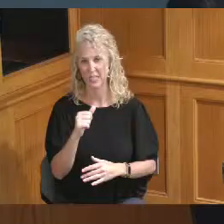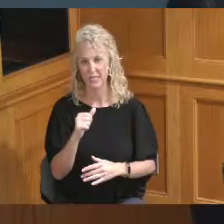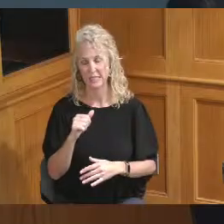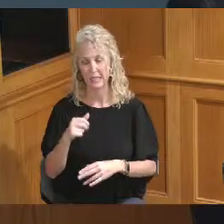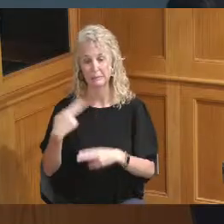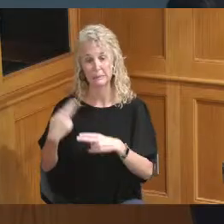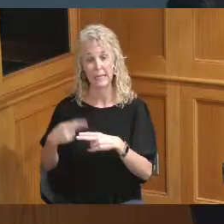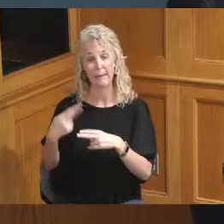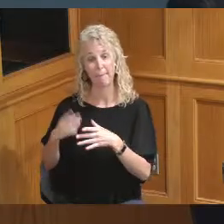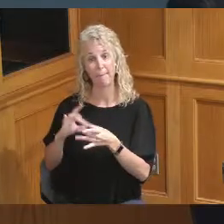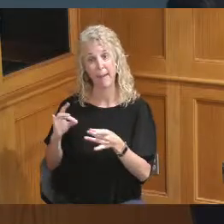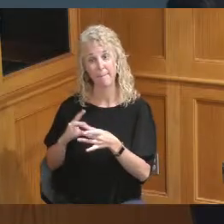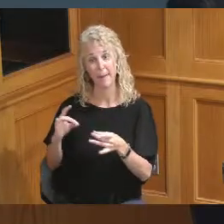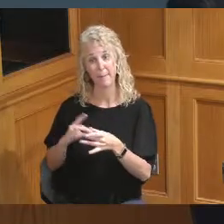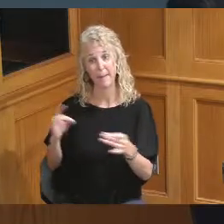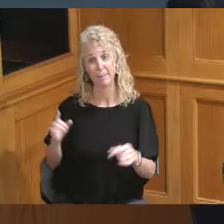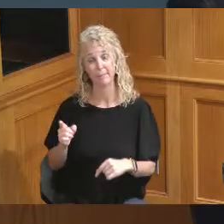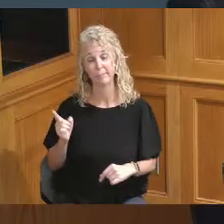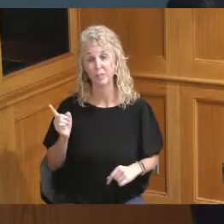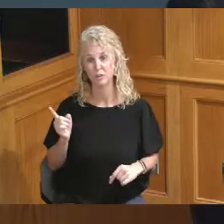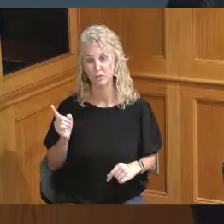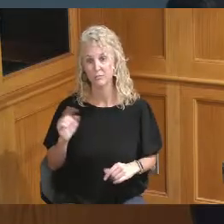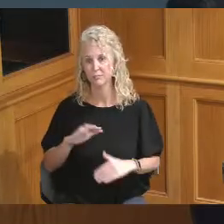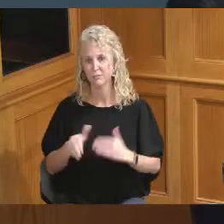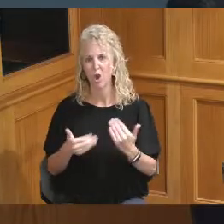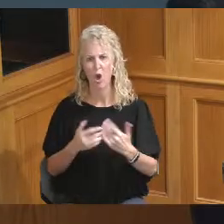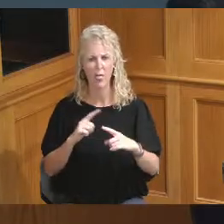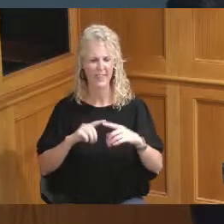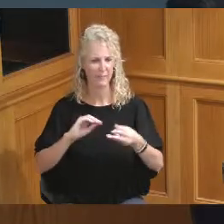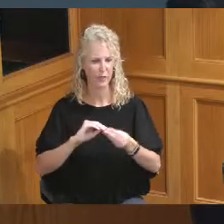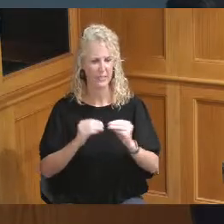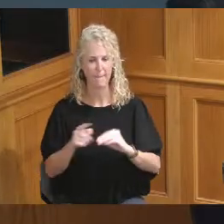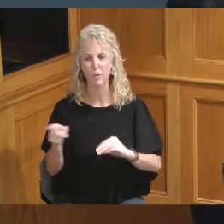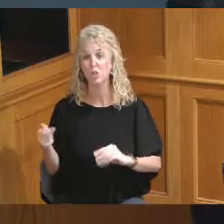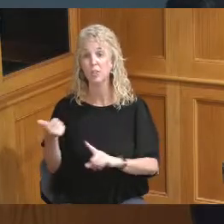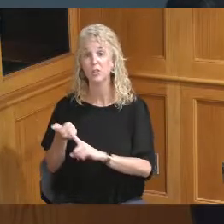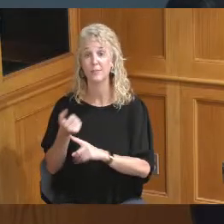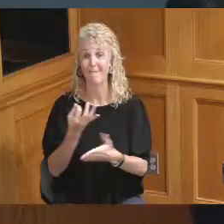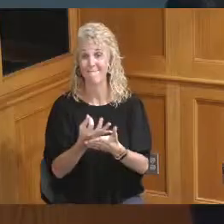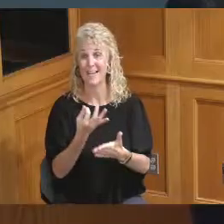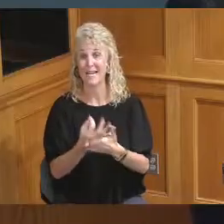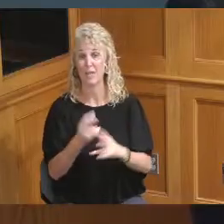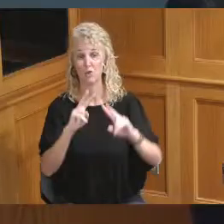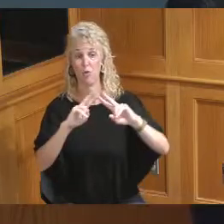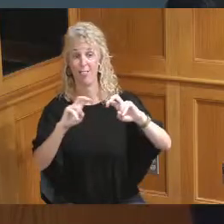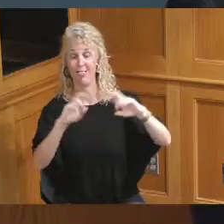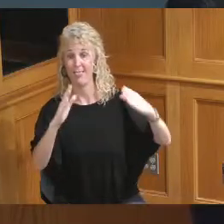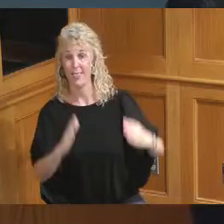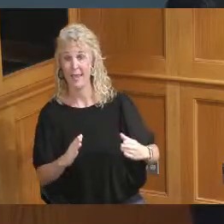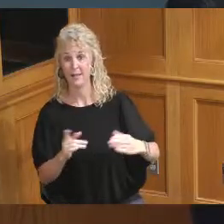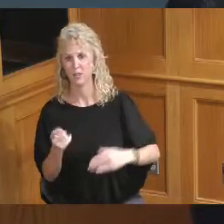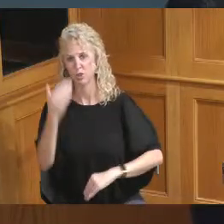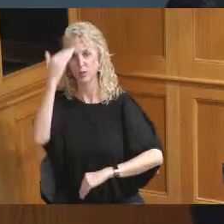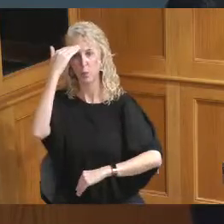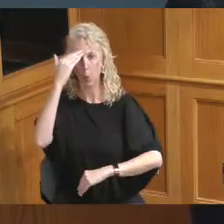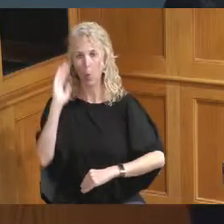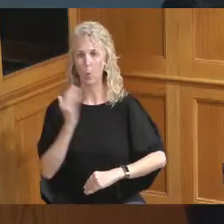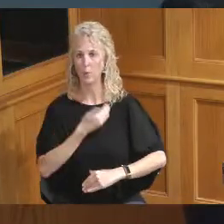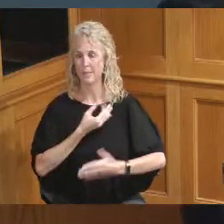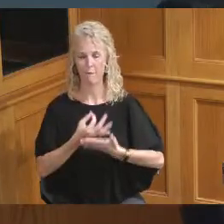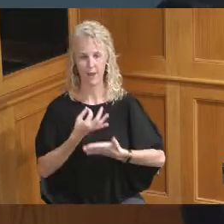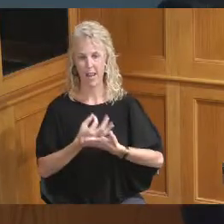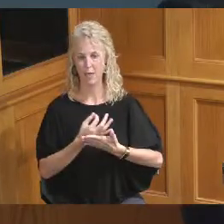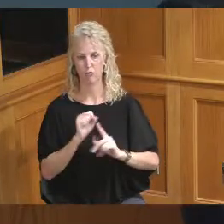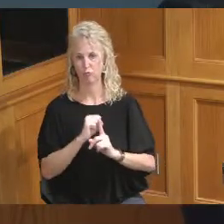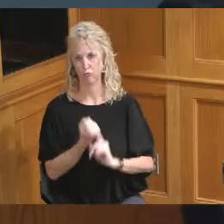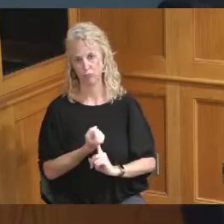but Bethany's runs of all these different numbers and figures and what we can afford to do, what's our capacity, again, has been a guiding force